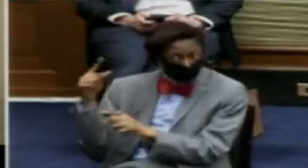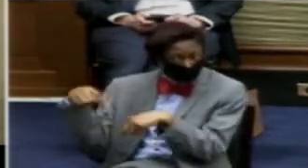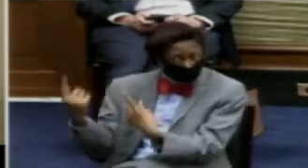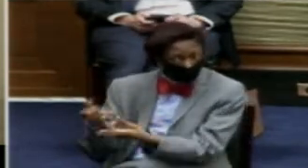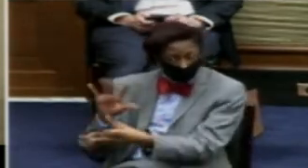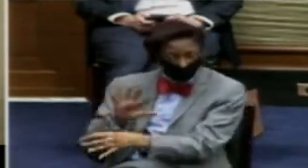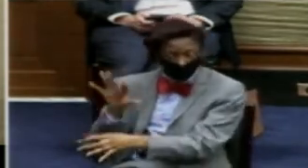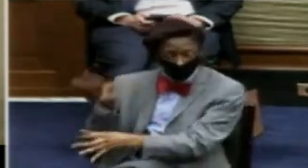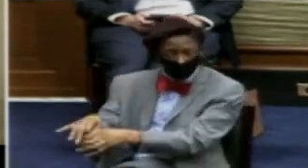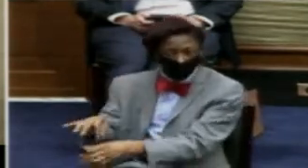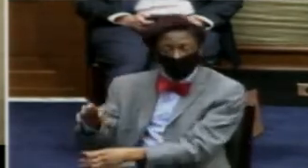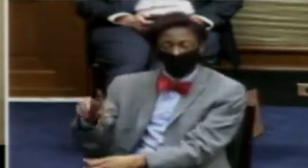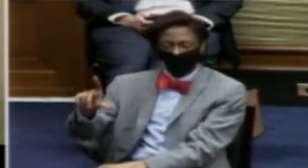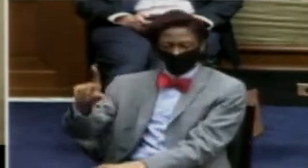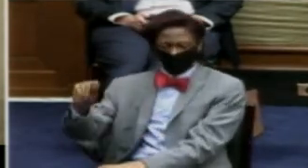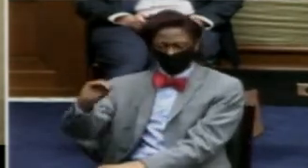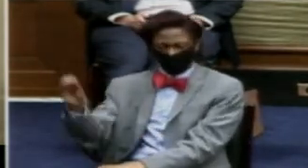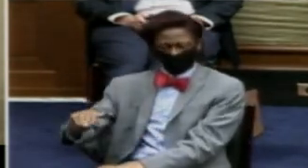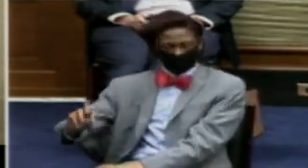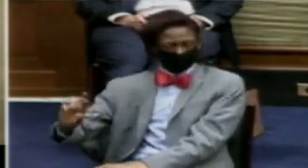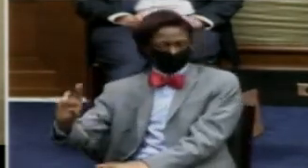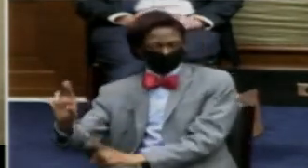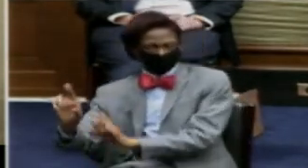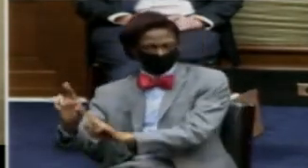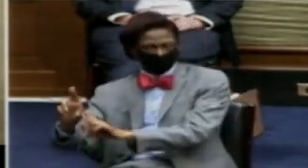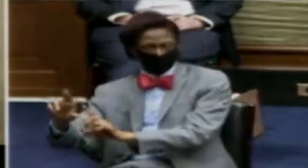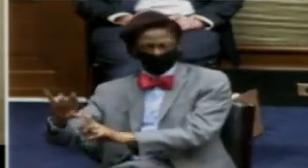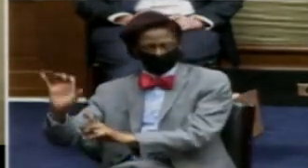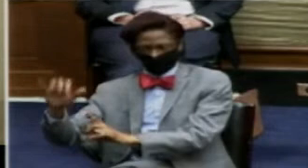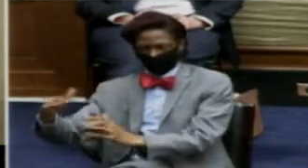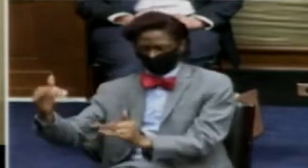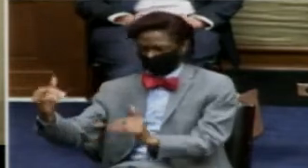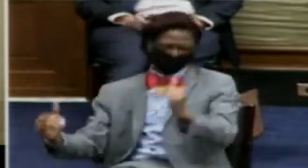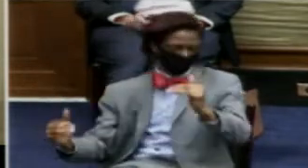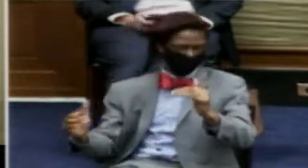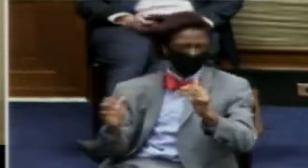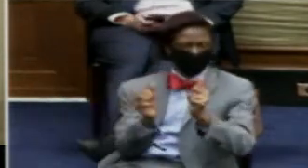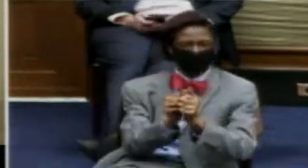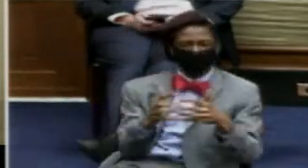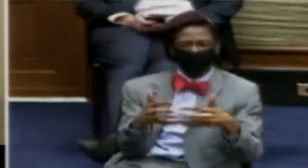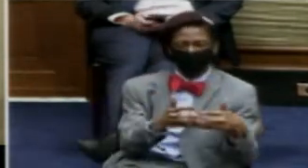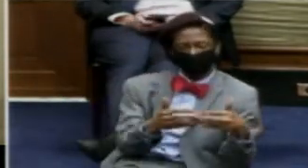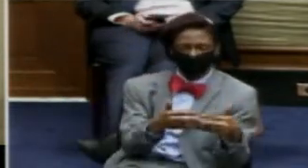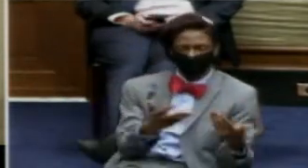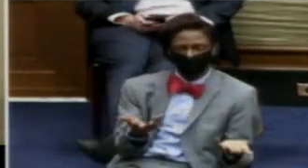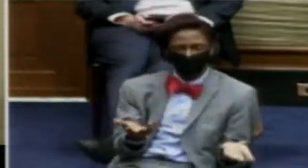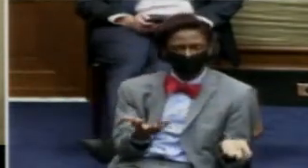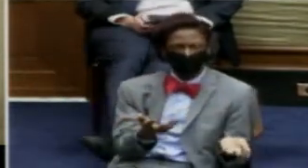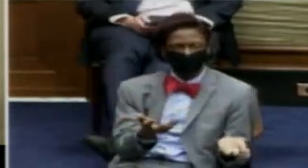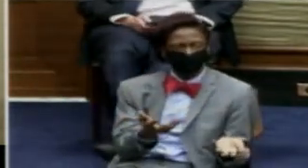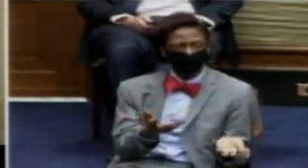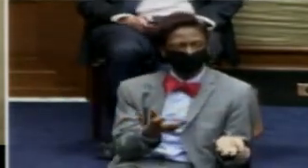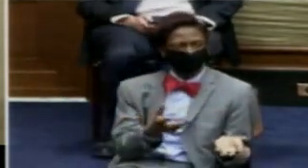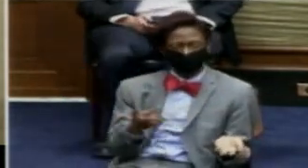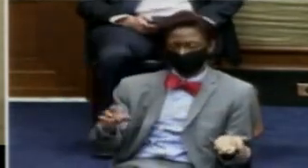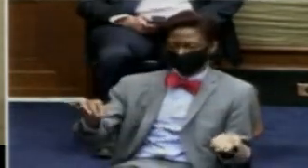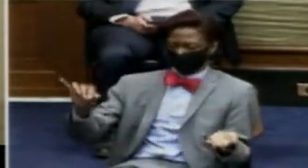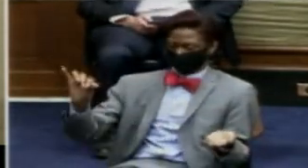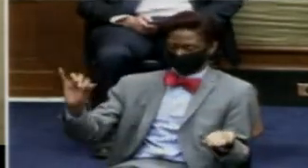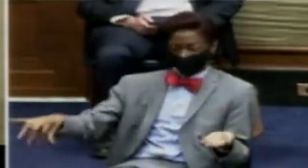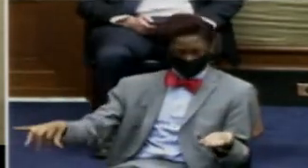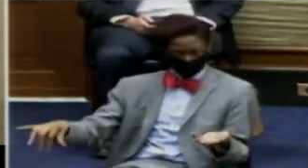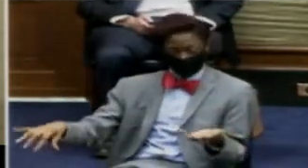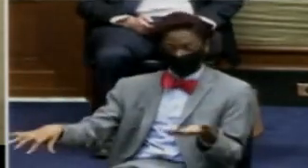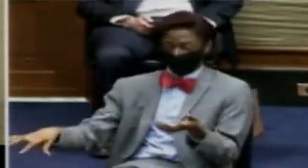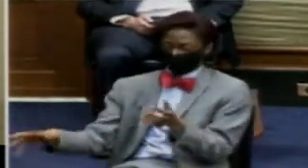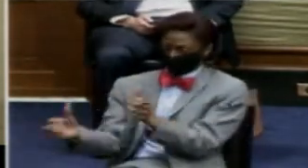Republican 20% in that election, clearly out of step with America. And that combined with the fact